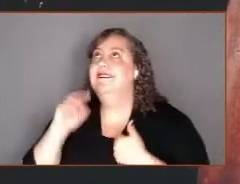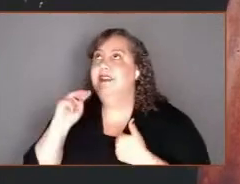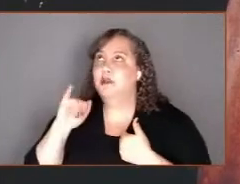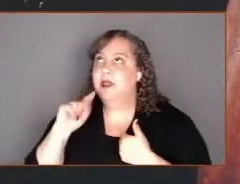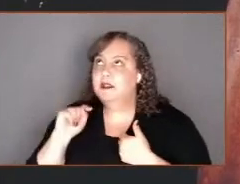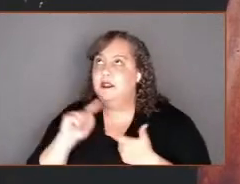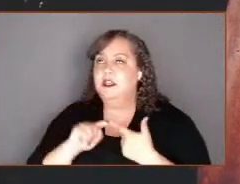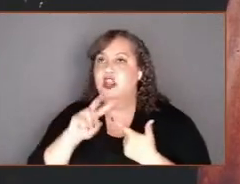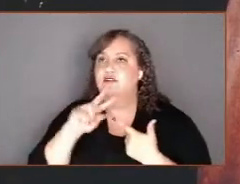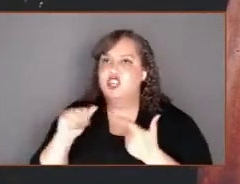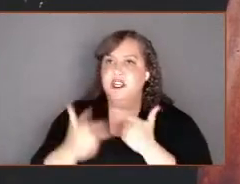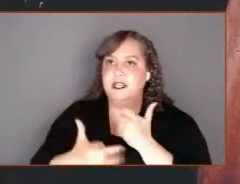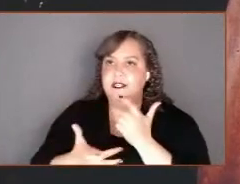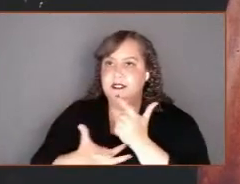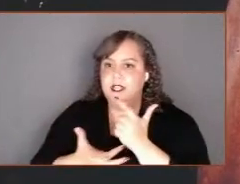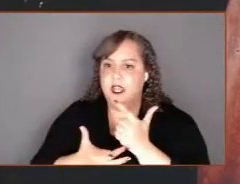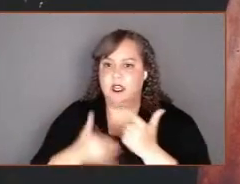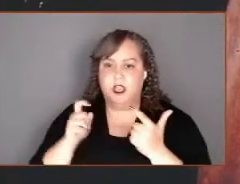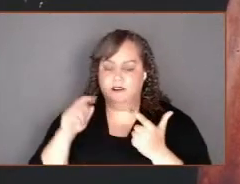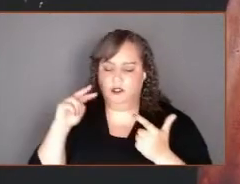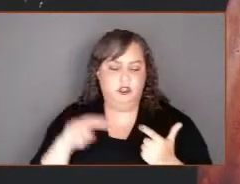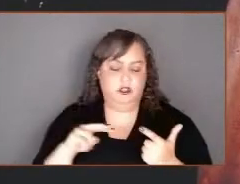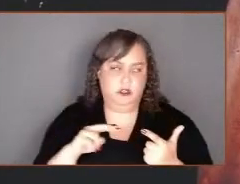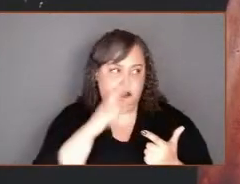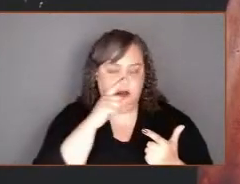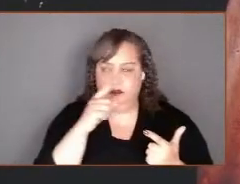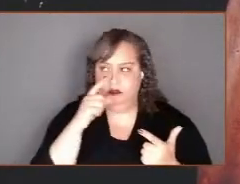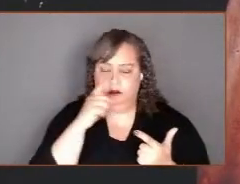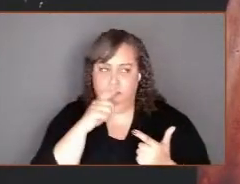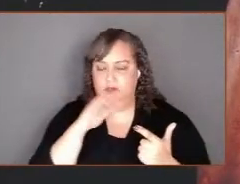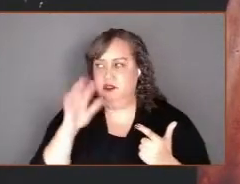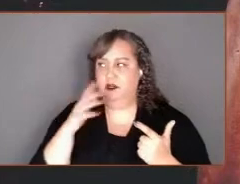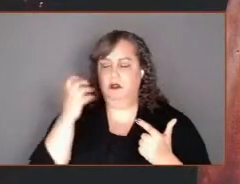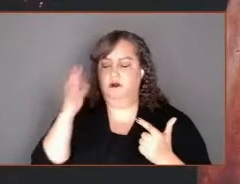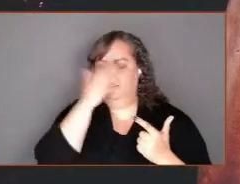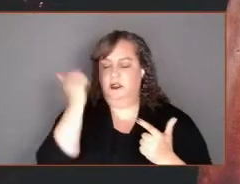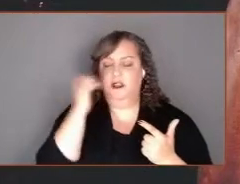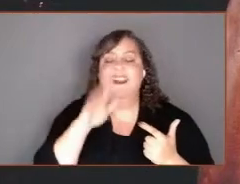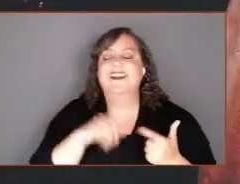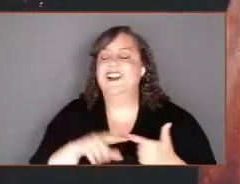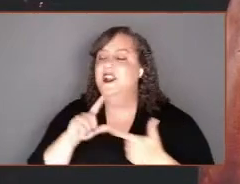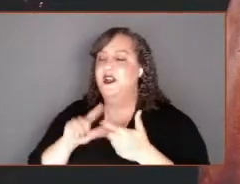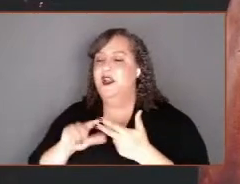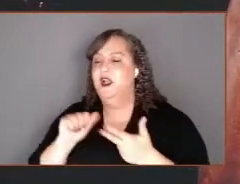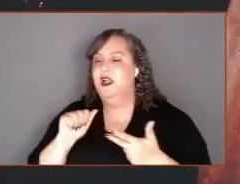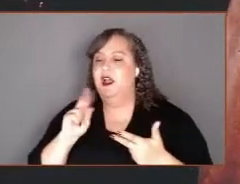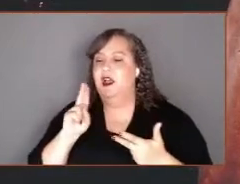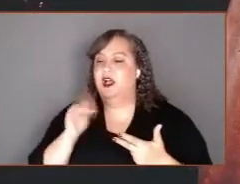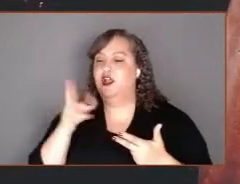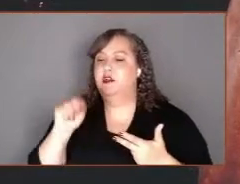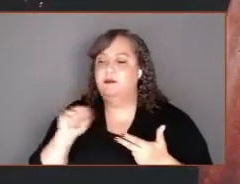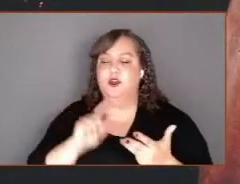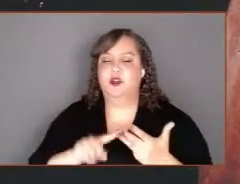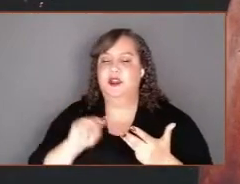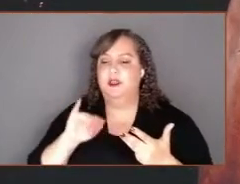Tech. Is it okay if I do this? Okay, I don't want to leave anybody out. Okay, Auburn University, MIT, San Diego